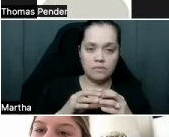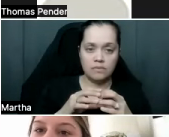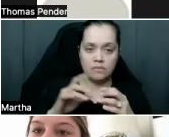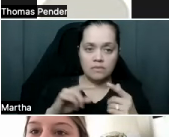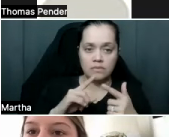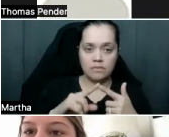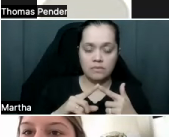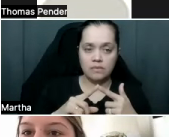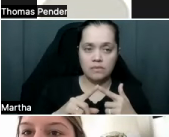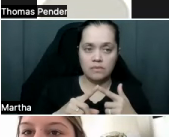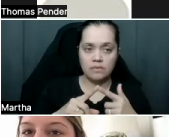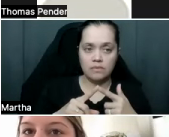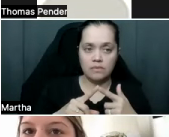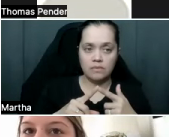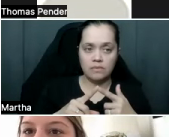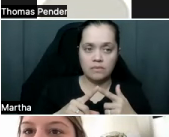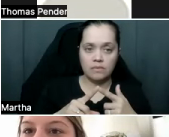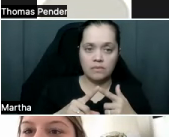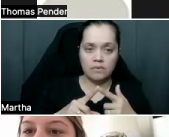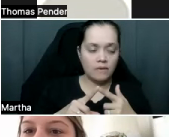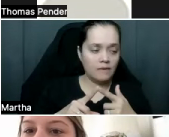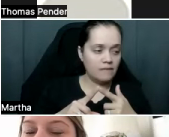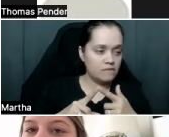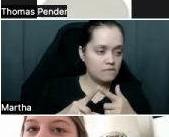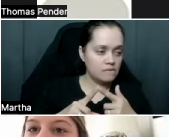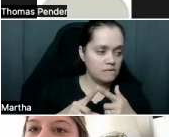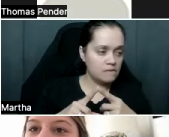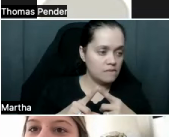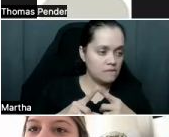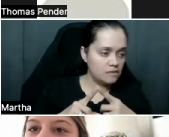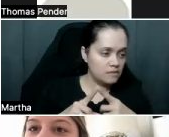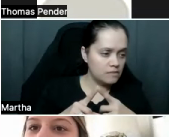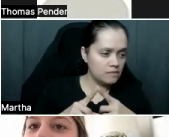And yeah, there you go. You can kind of see it there.